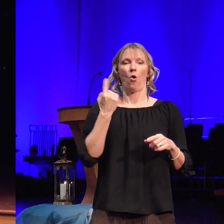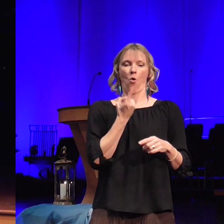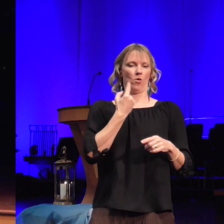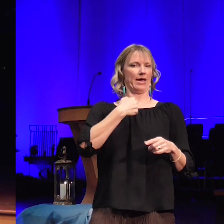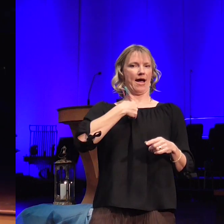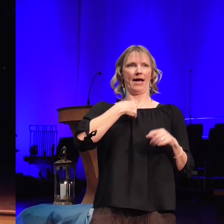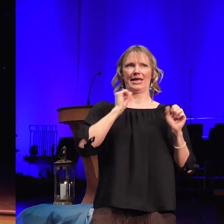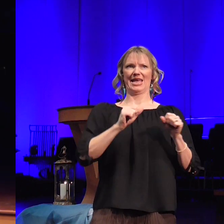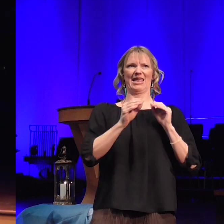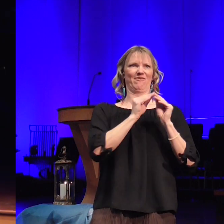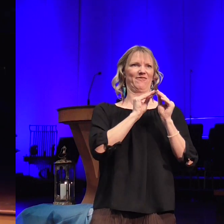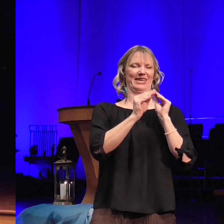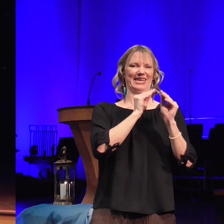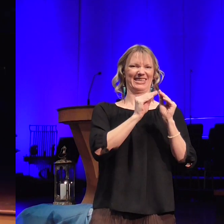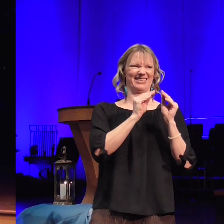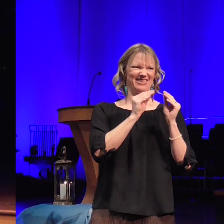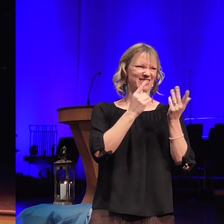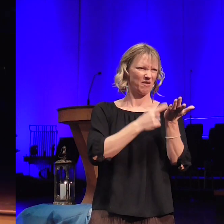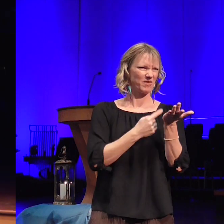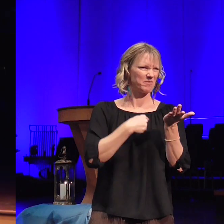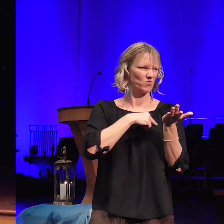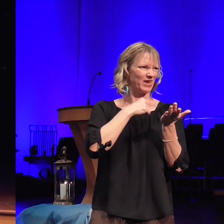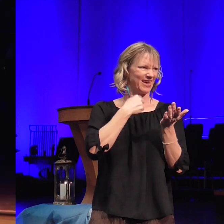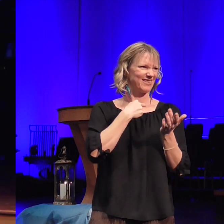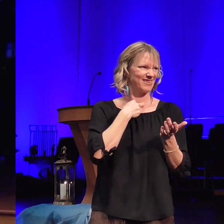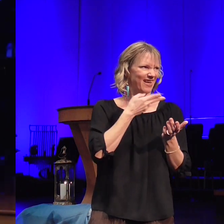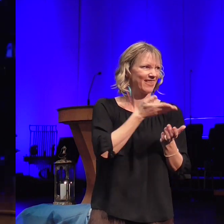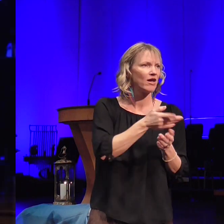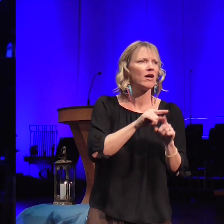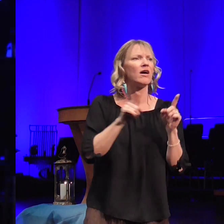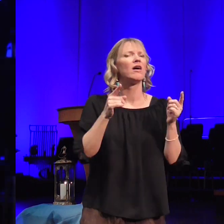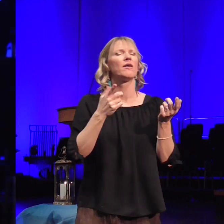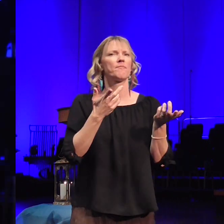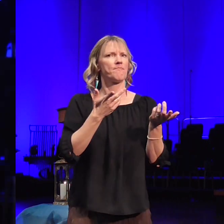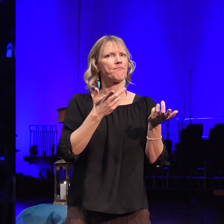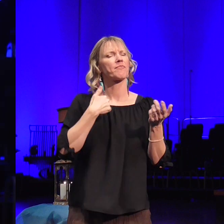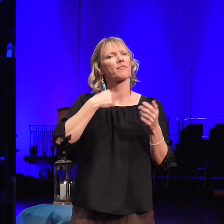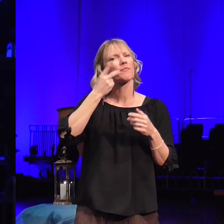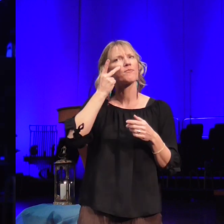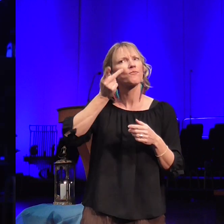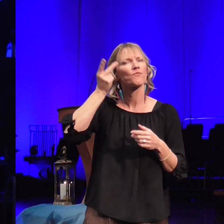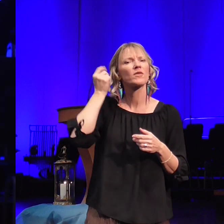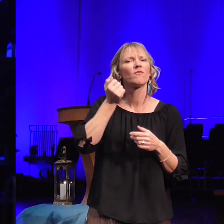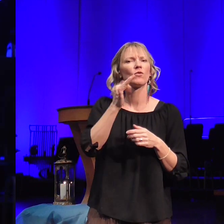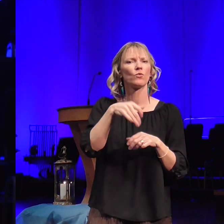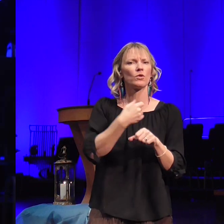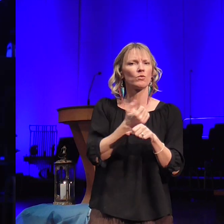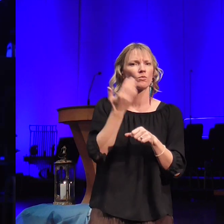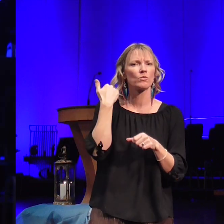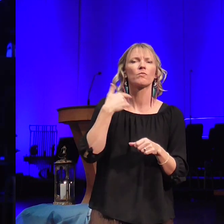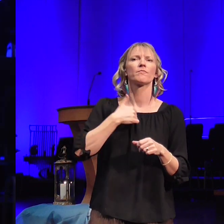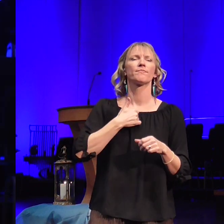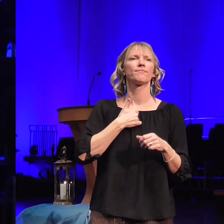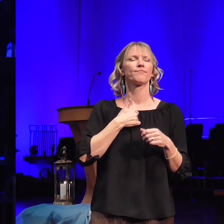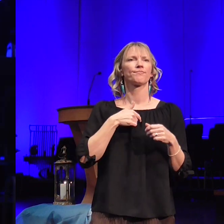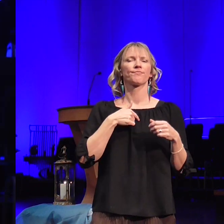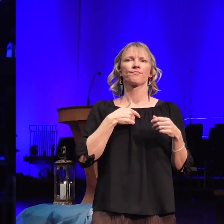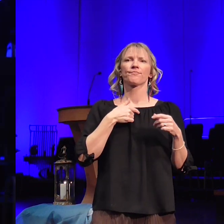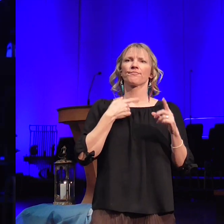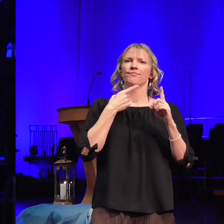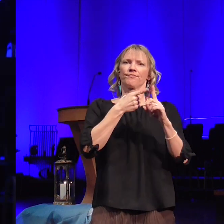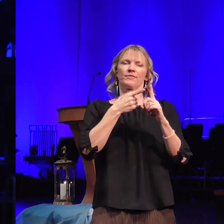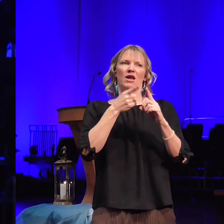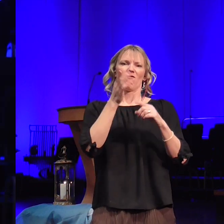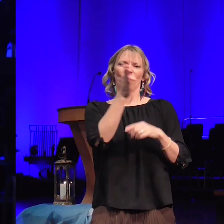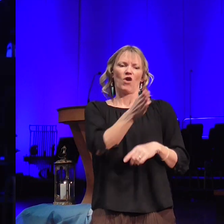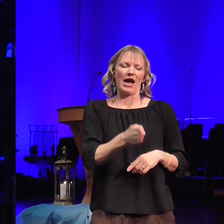kind of consciousness that we can get into, and to be in that still place. And I remember being, several years ago, being at a point of a fracture